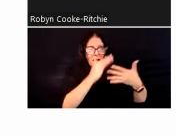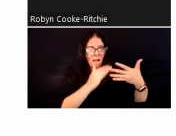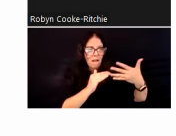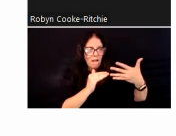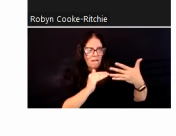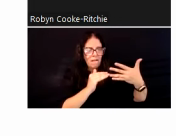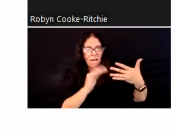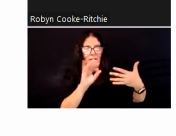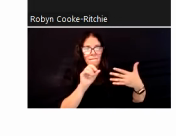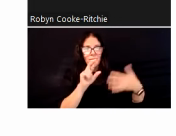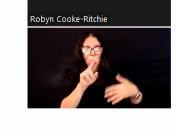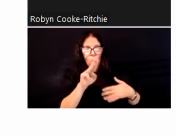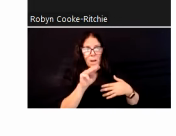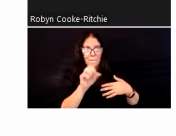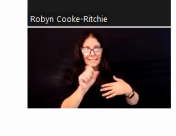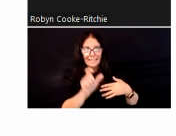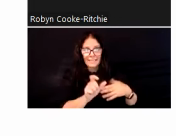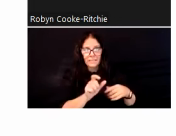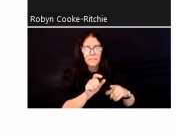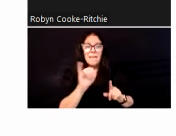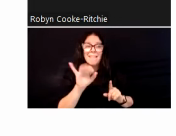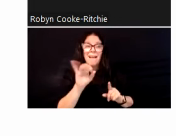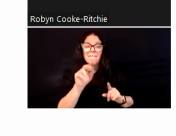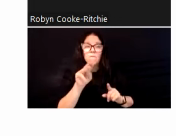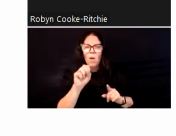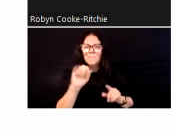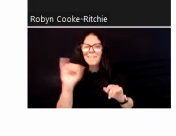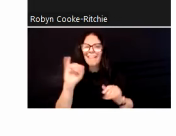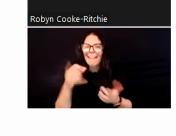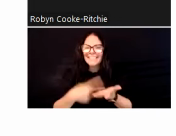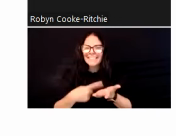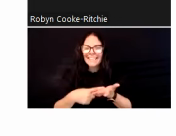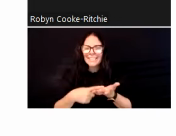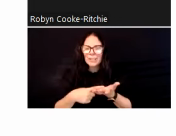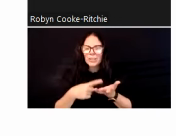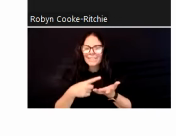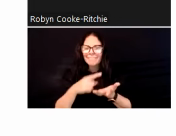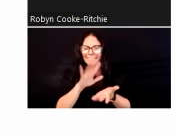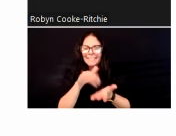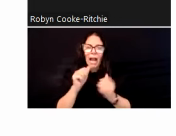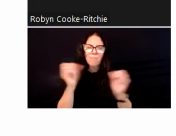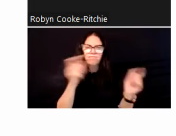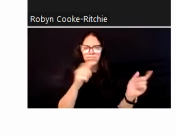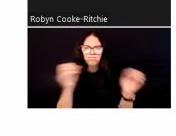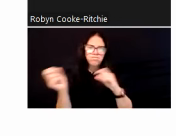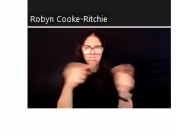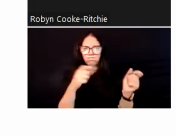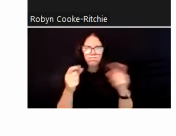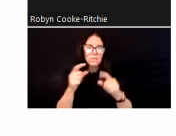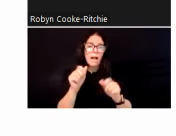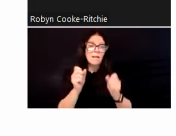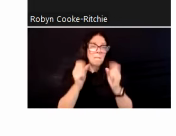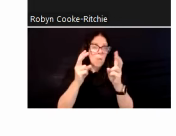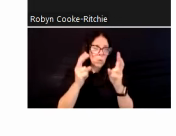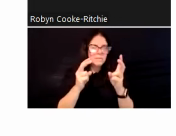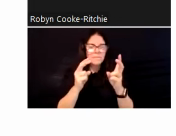slide, is actually kind of like a chat or discussion center. And in my